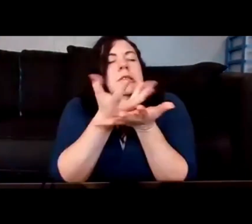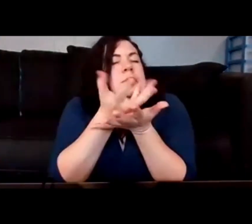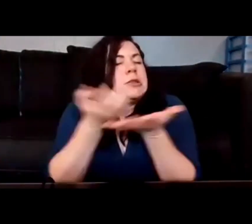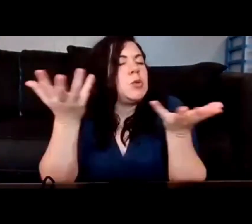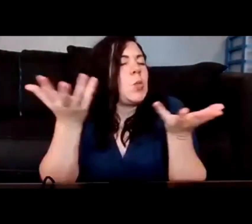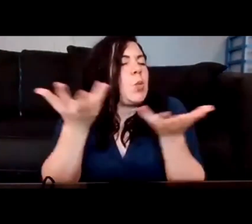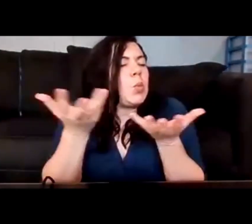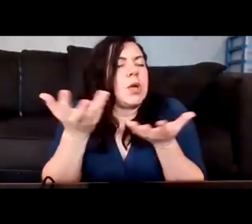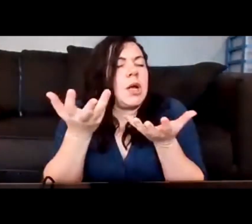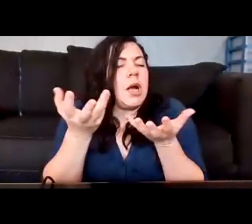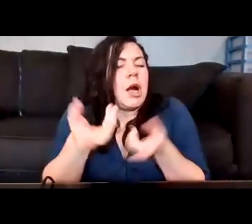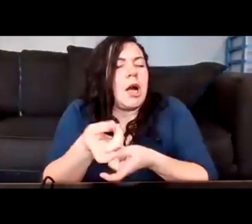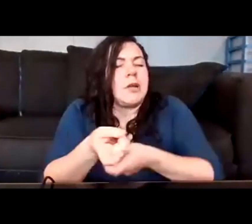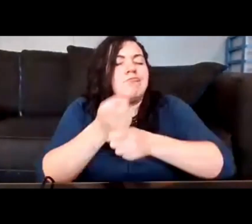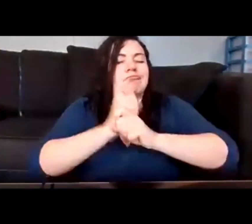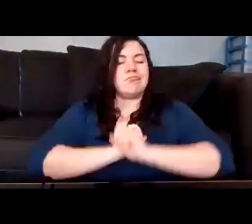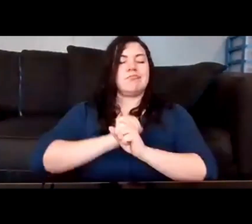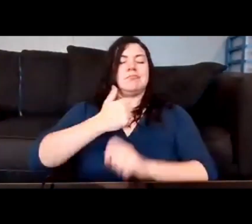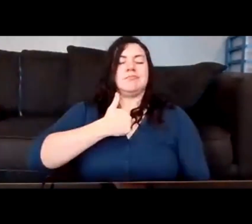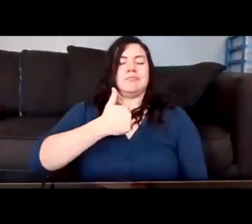give that to ourselves.